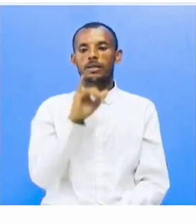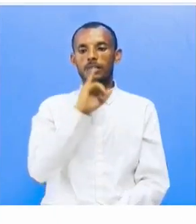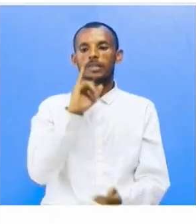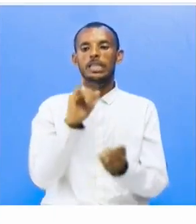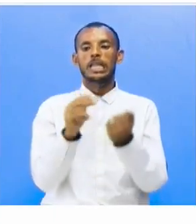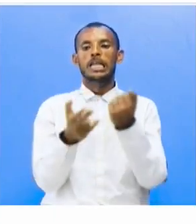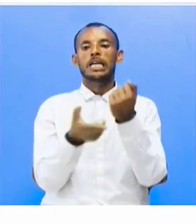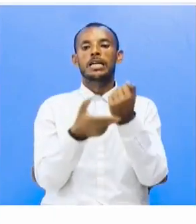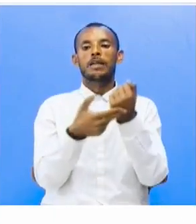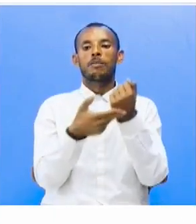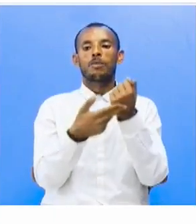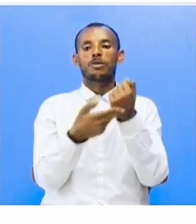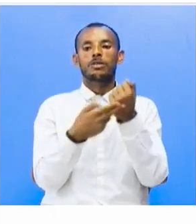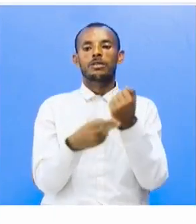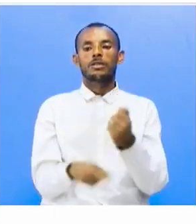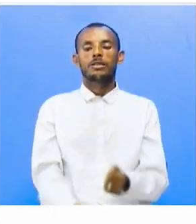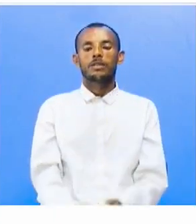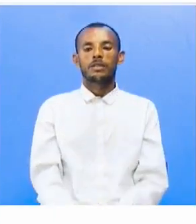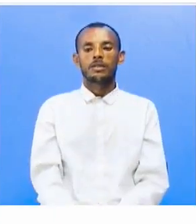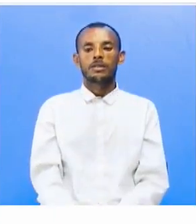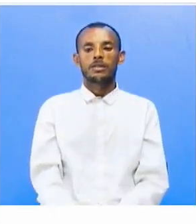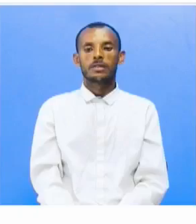deposited